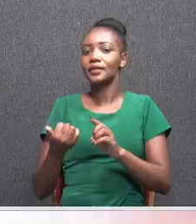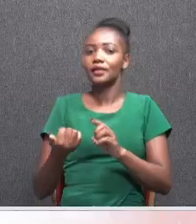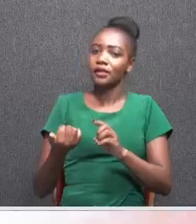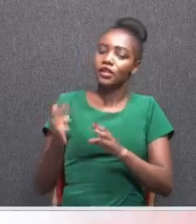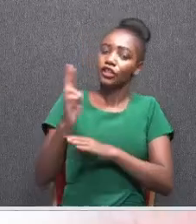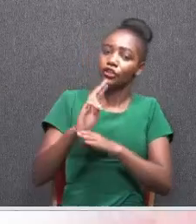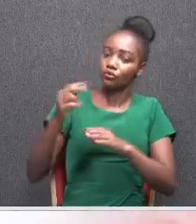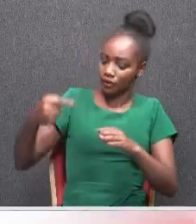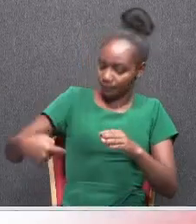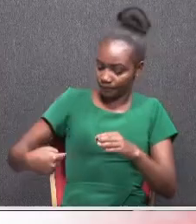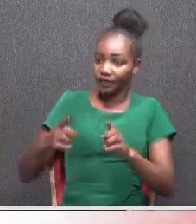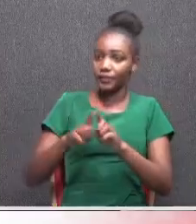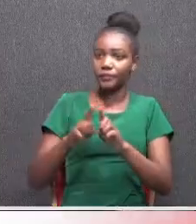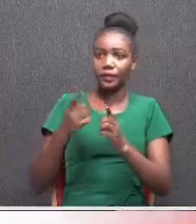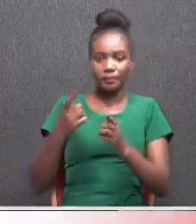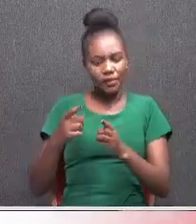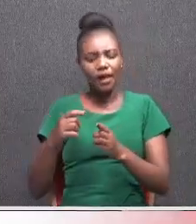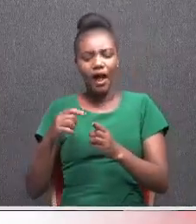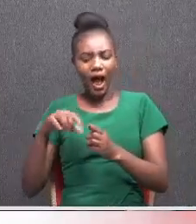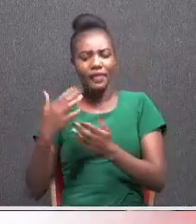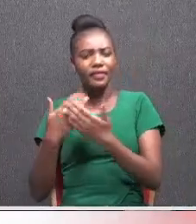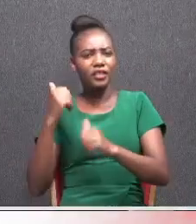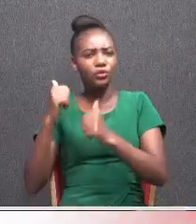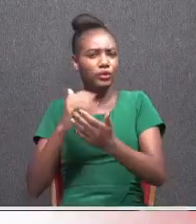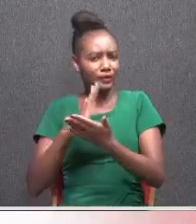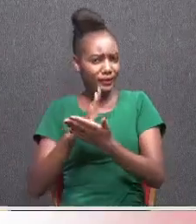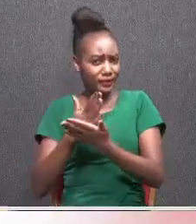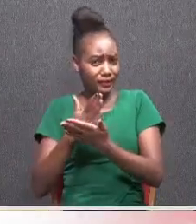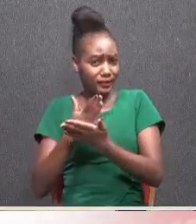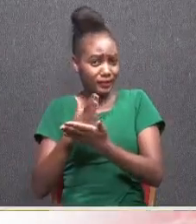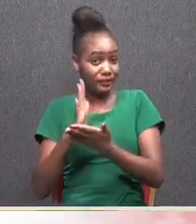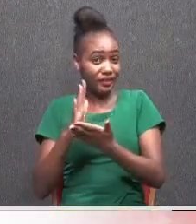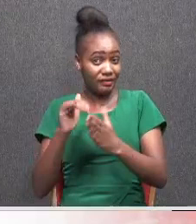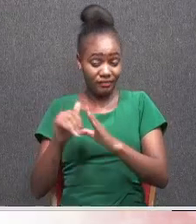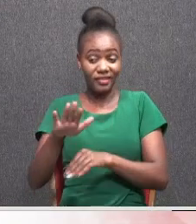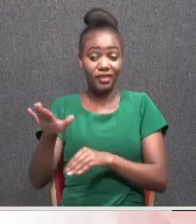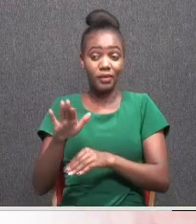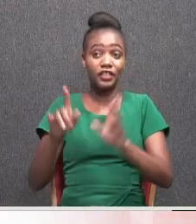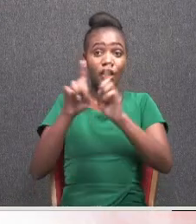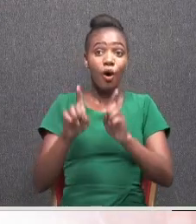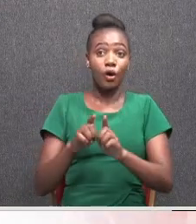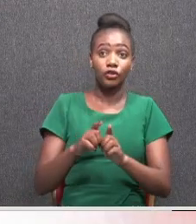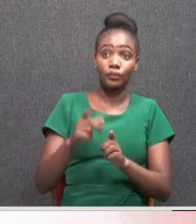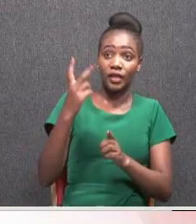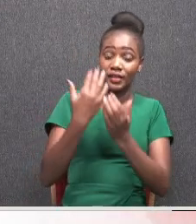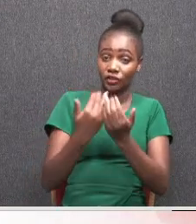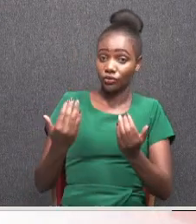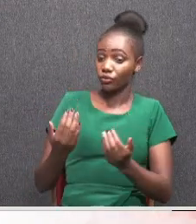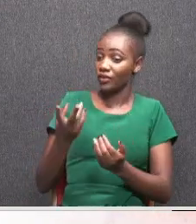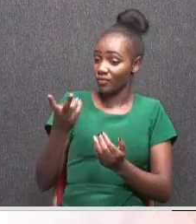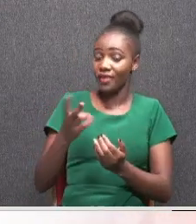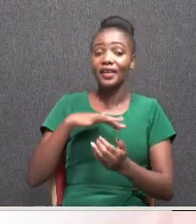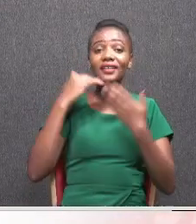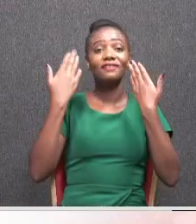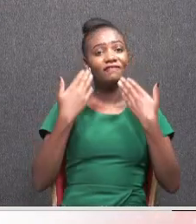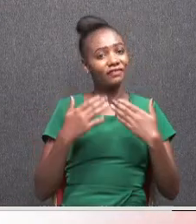and sharp kitchen knives were recovered at the horrific scene of the murder. The two children were found by detectives lying lifeless on their